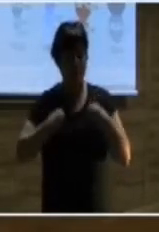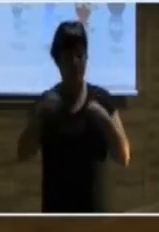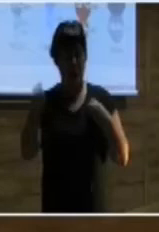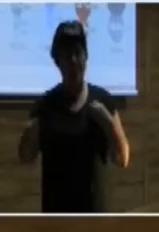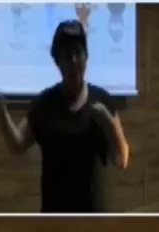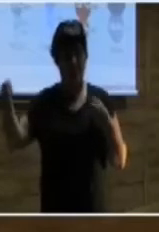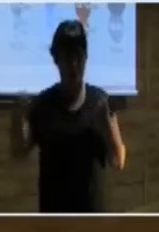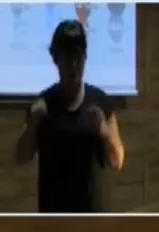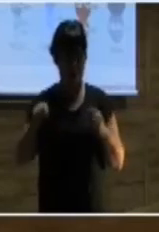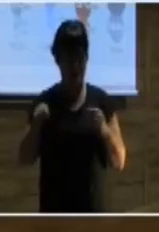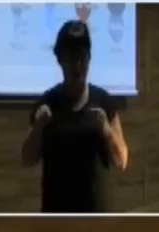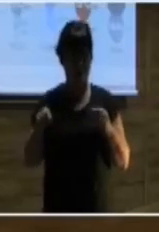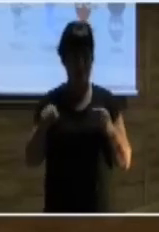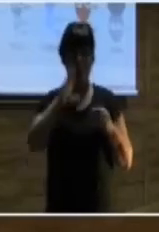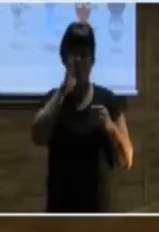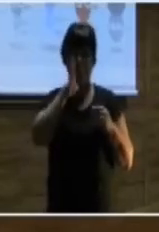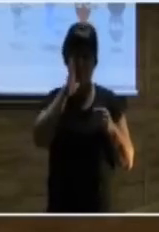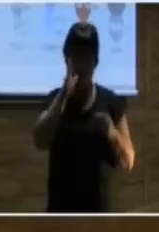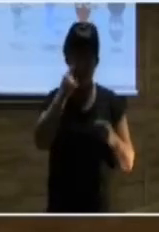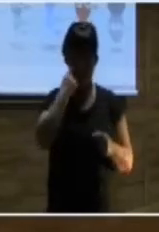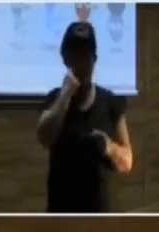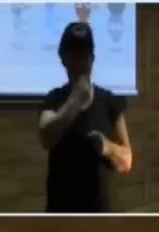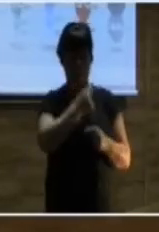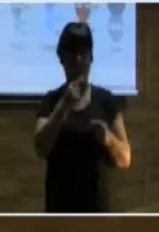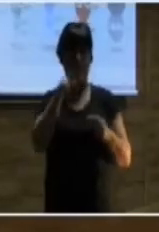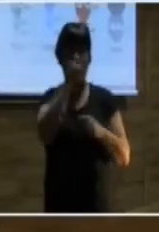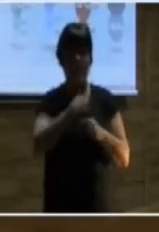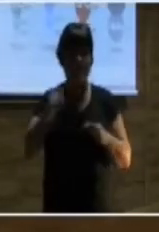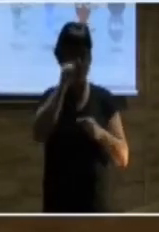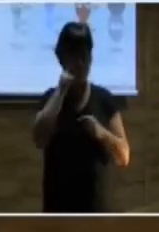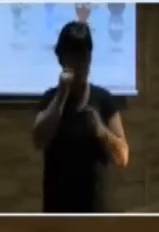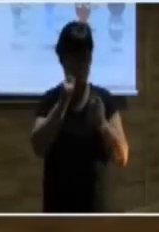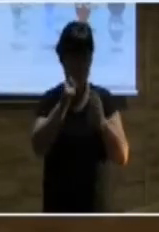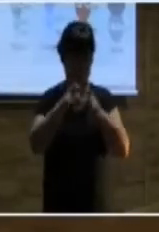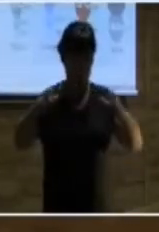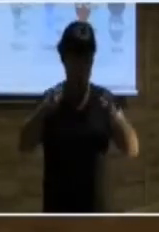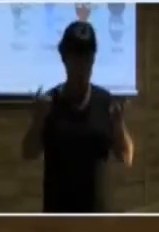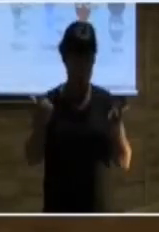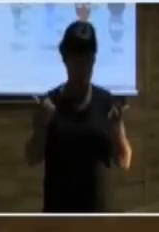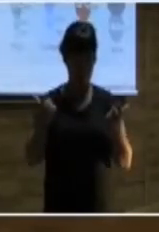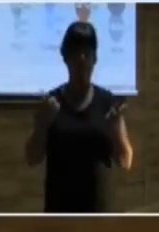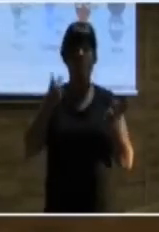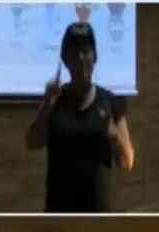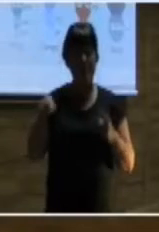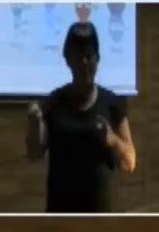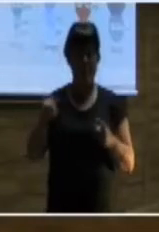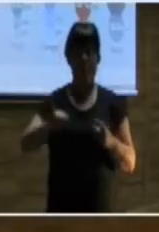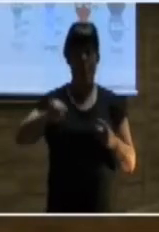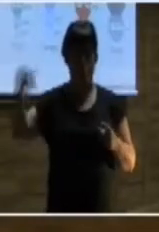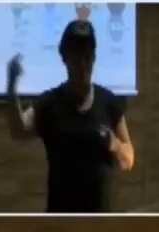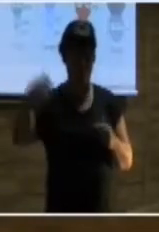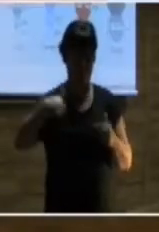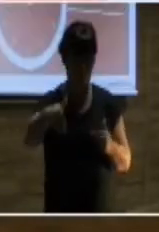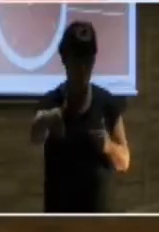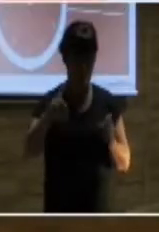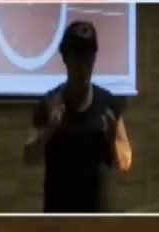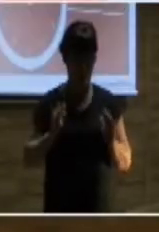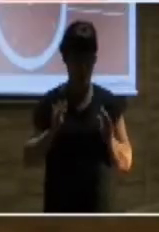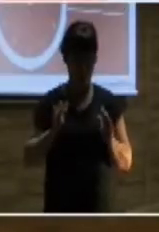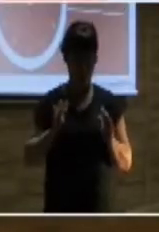is tripling. While in Africa, the numbers that live there are smaller, but it is quadrupling